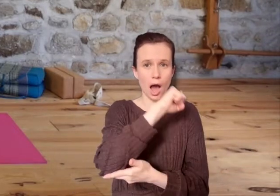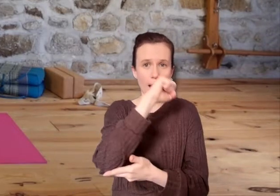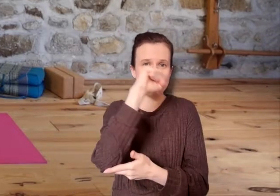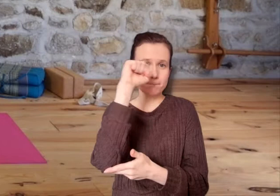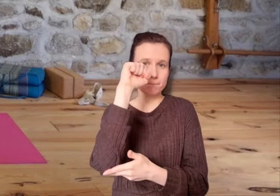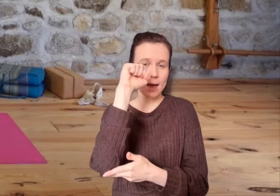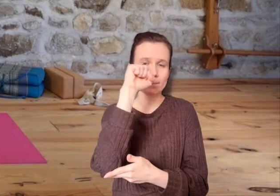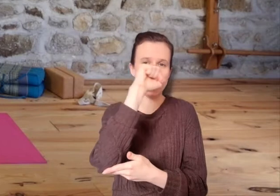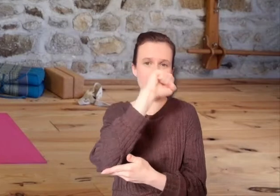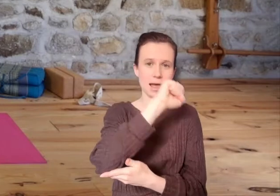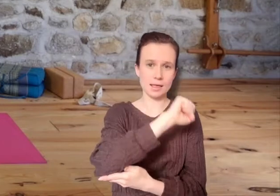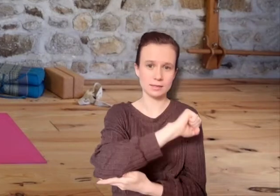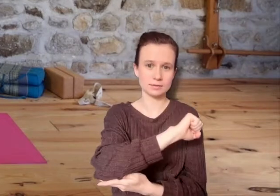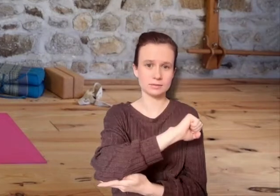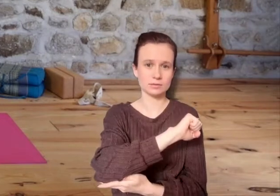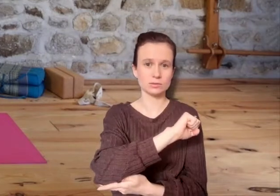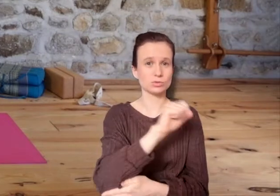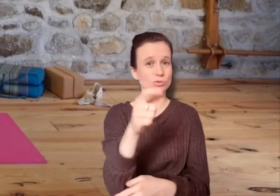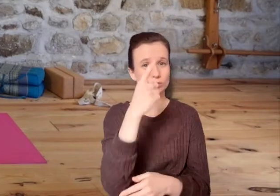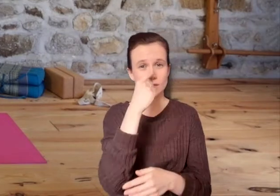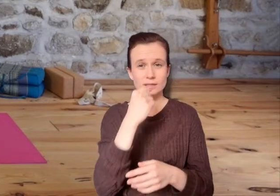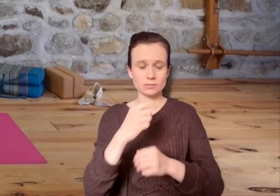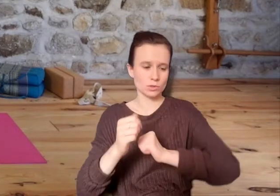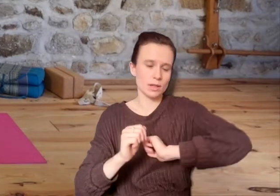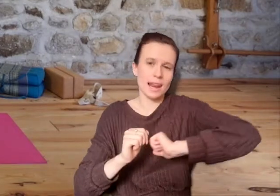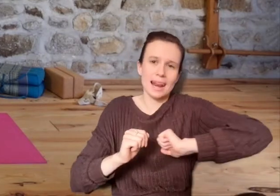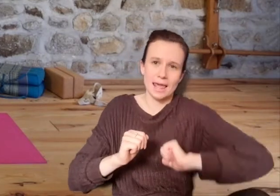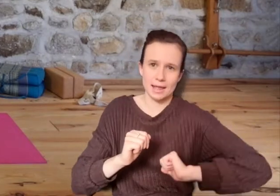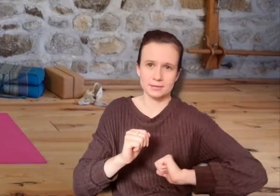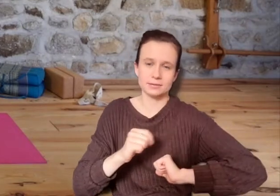into it. Or you can take a little bit of the weight with that right arm.